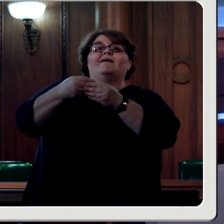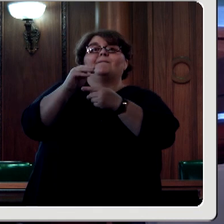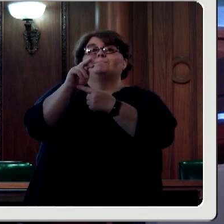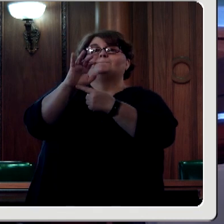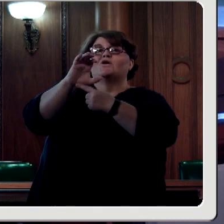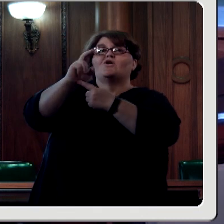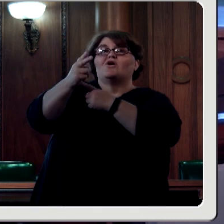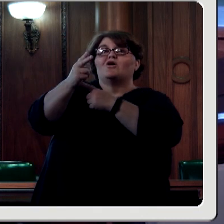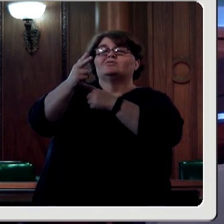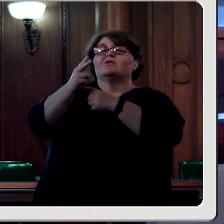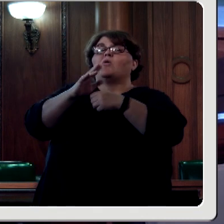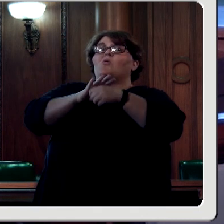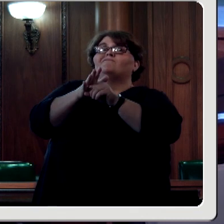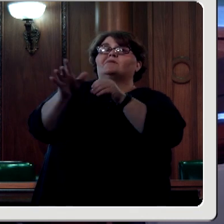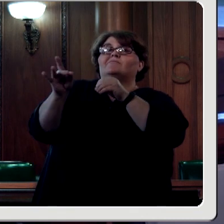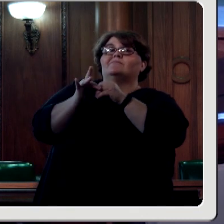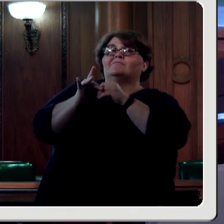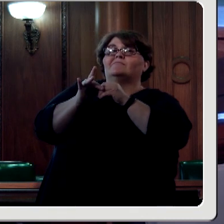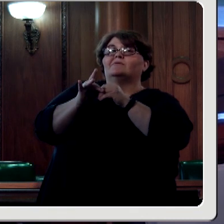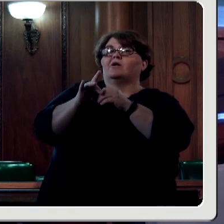currently